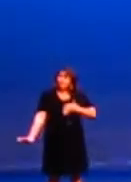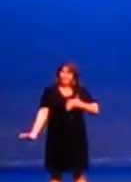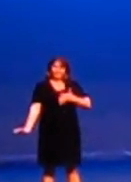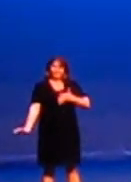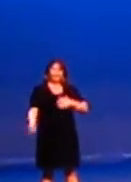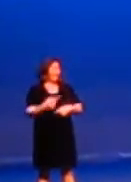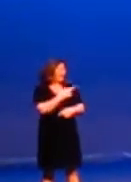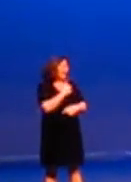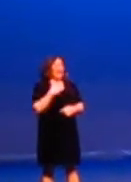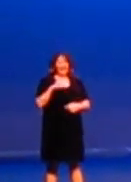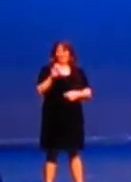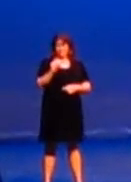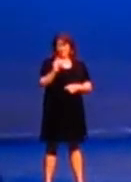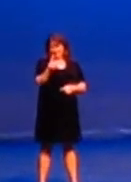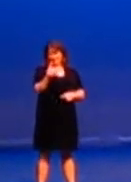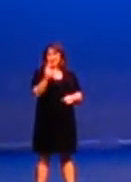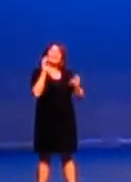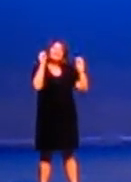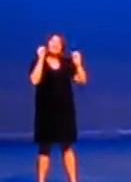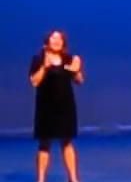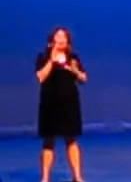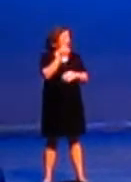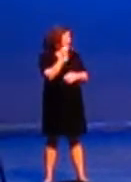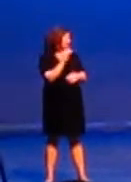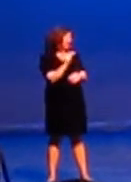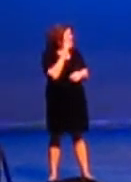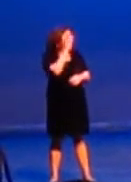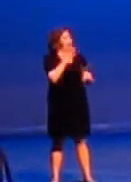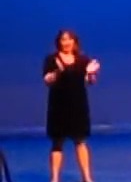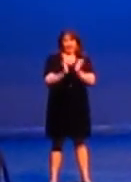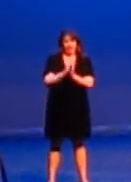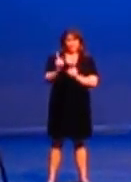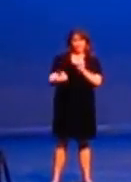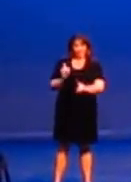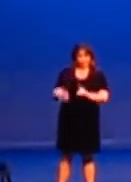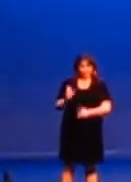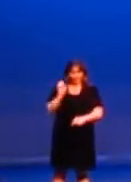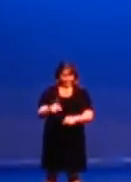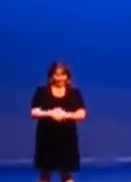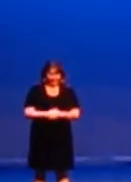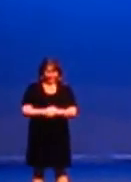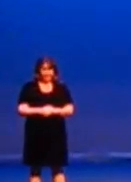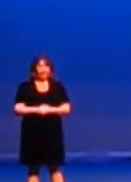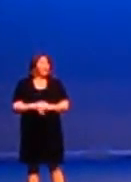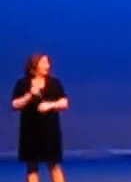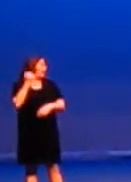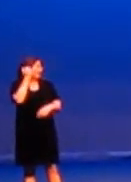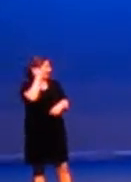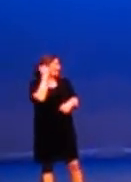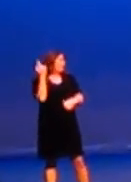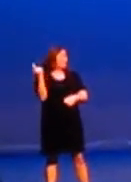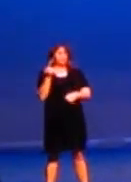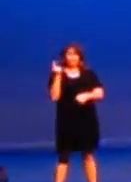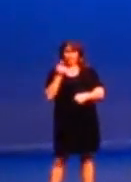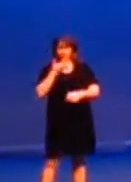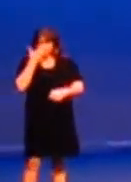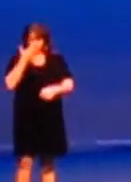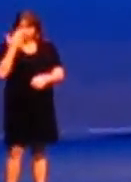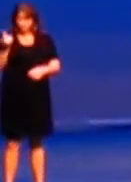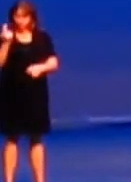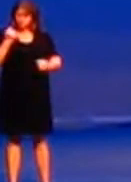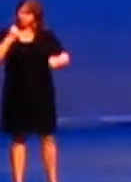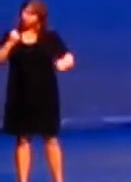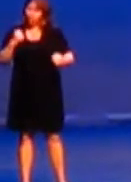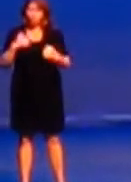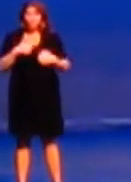and then Mr. Dan, Teacher Dan, is going to ask you some questions. Now, when somebody smells things that it's on the spectrum, they have superpowers, so